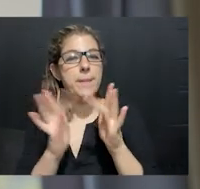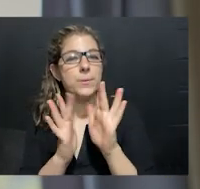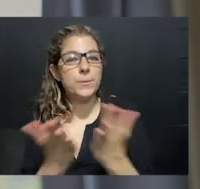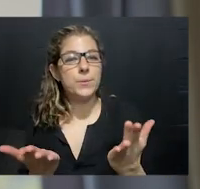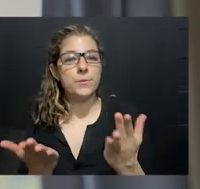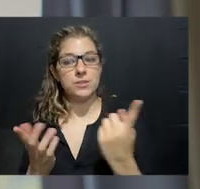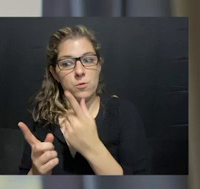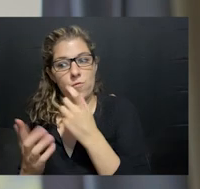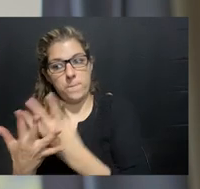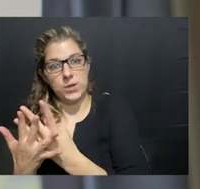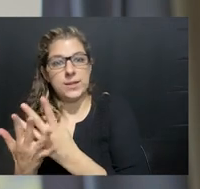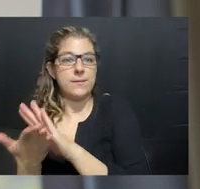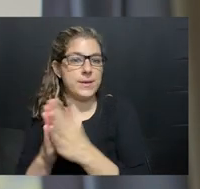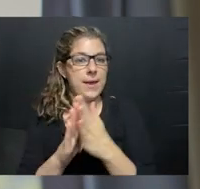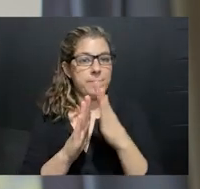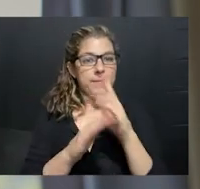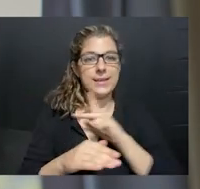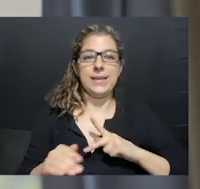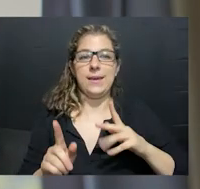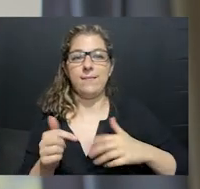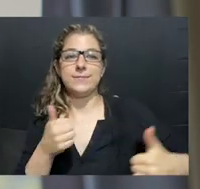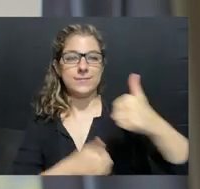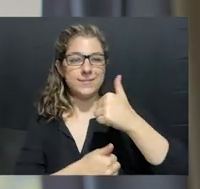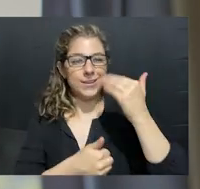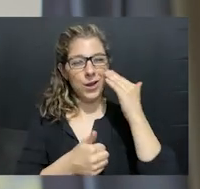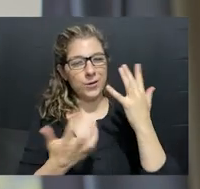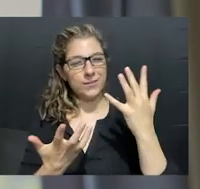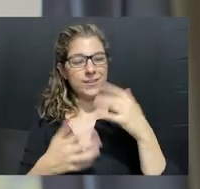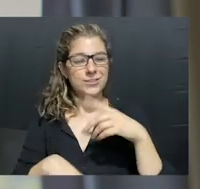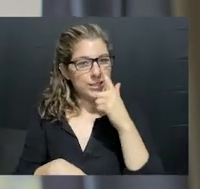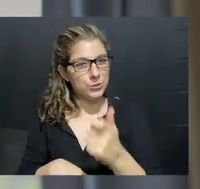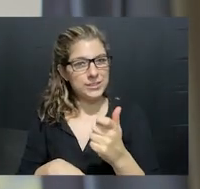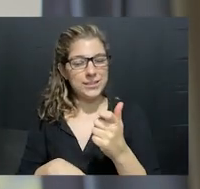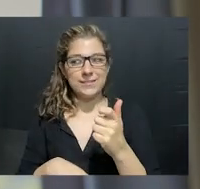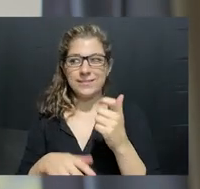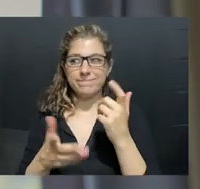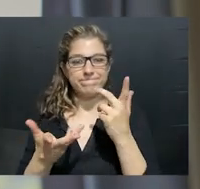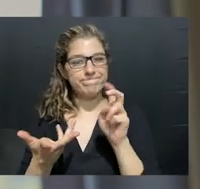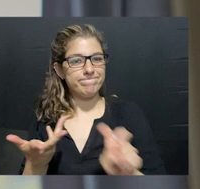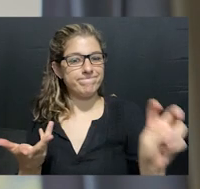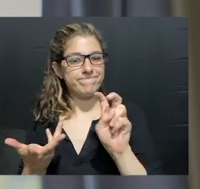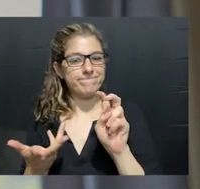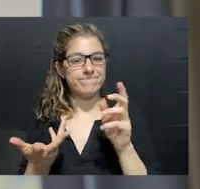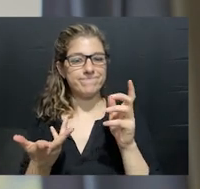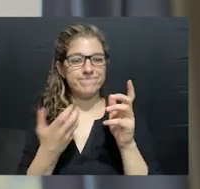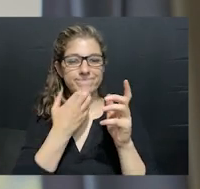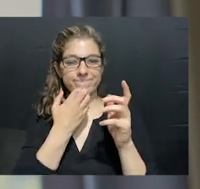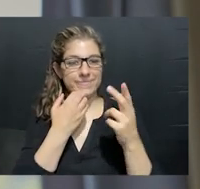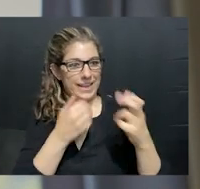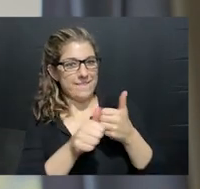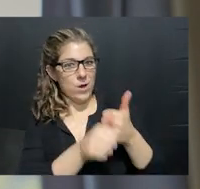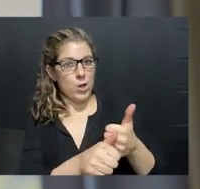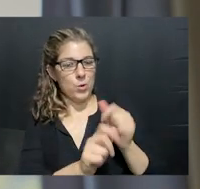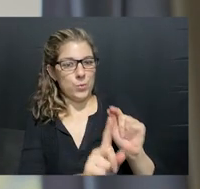from the prison to the palace. And it's interesting the trajectory that he